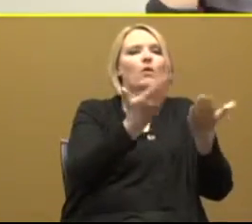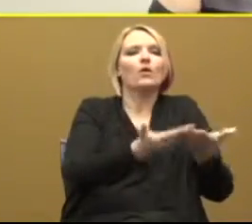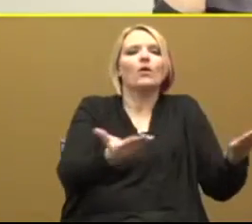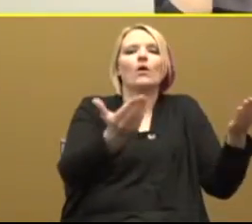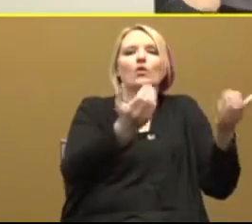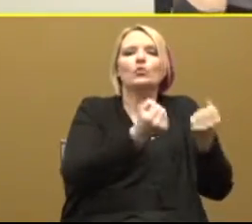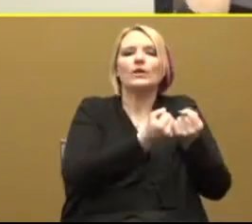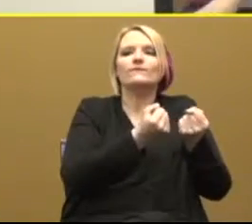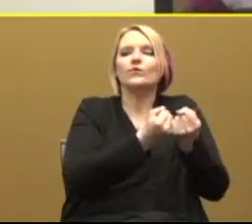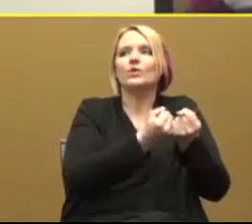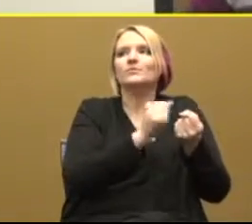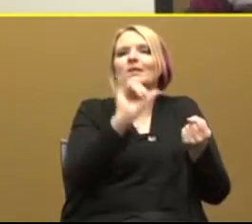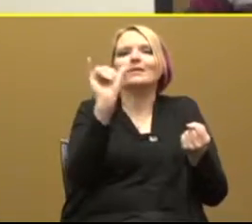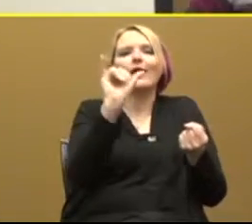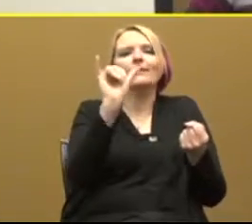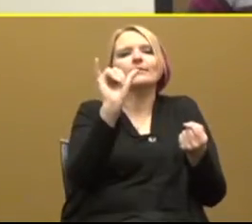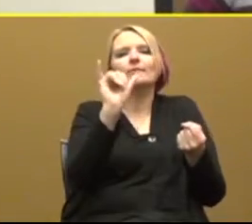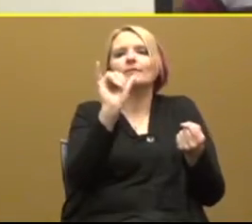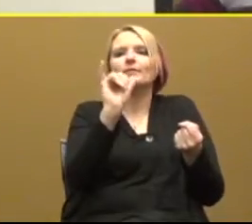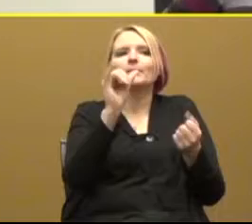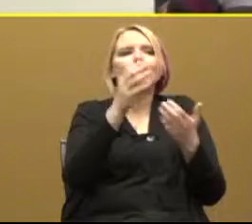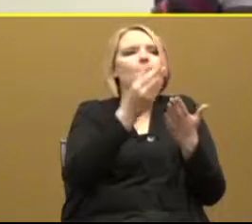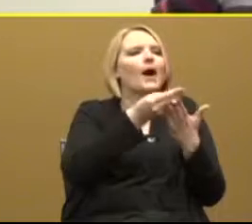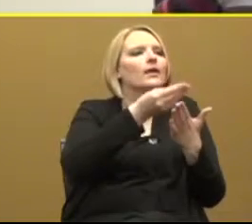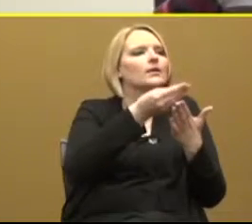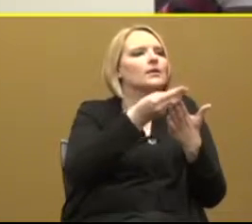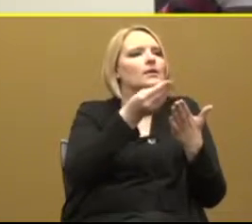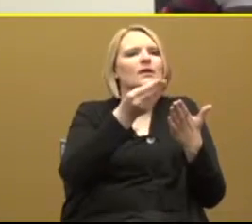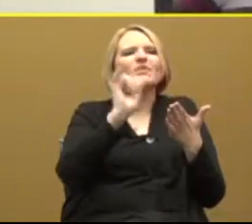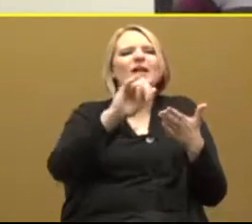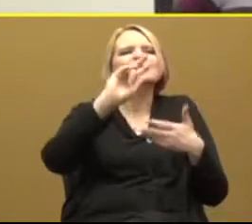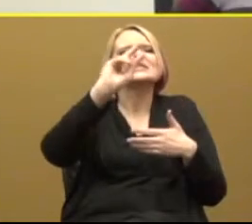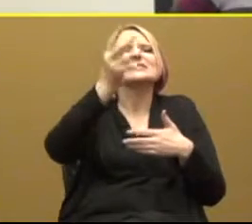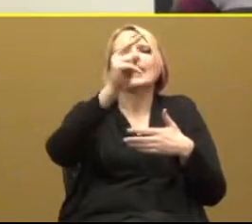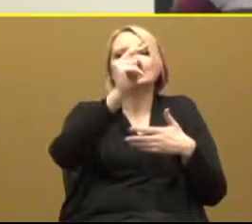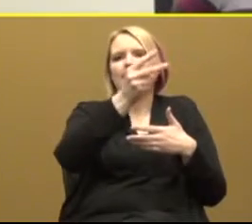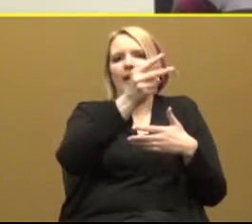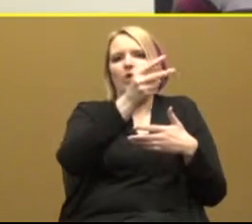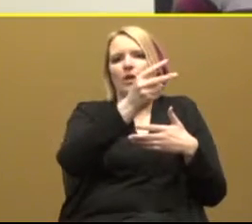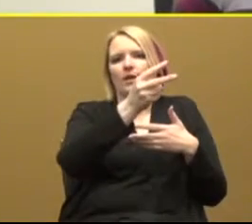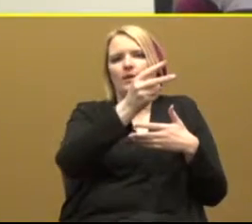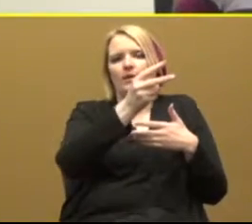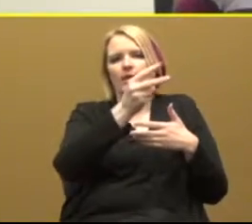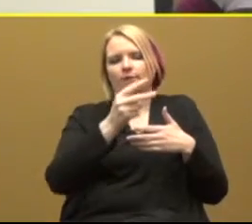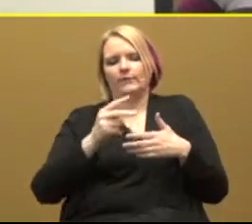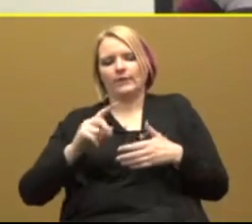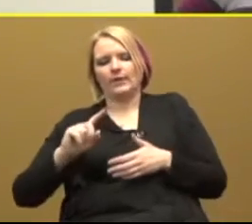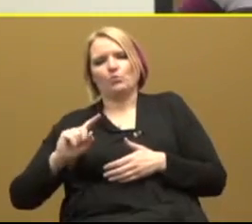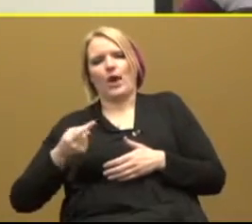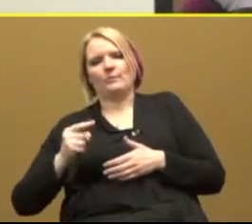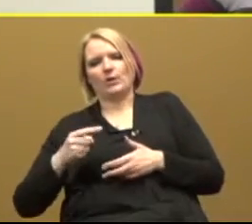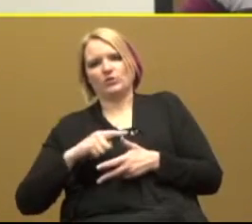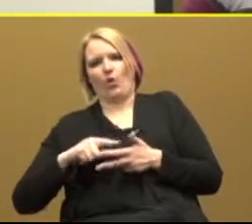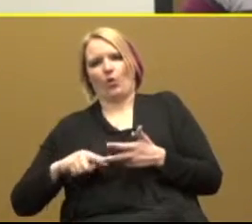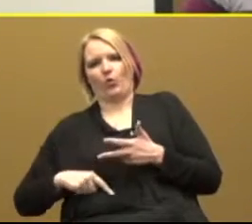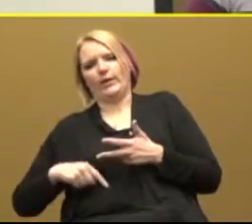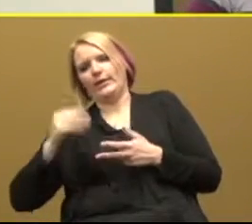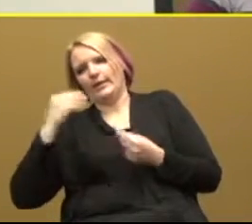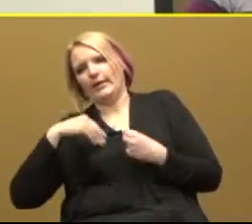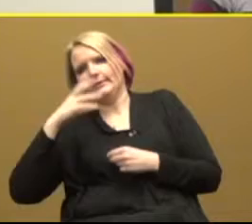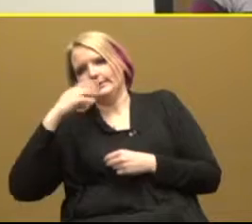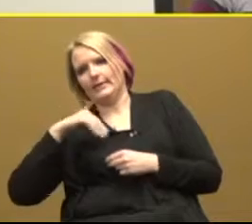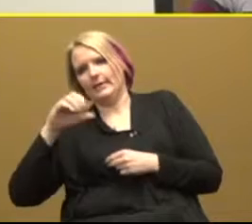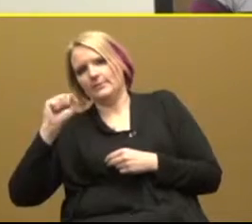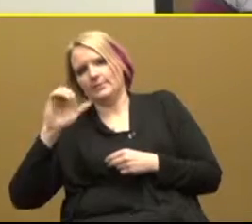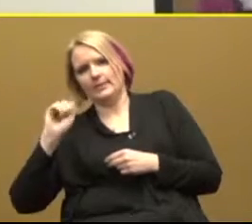reinforcement. Tangible would be like something like money, something that you get in exchange for something that you want. Okay, so